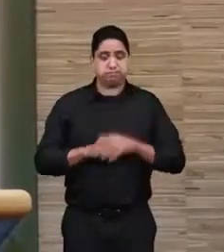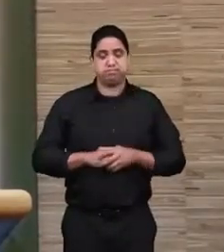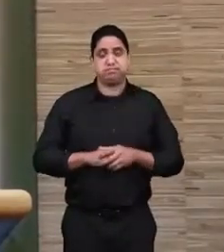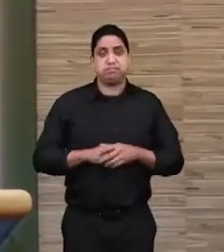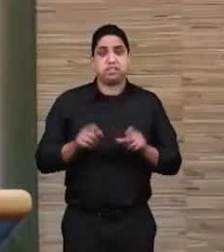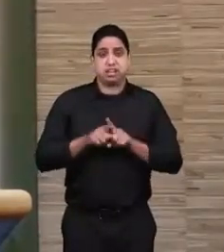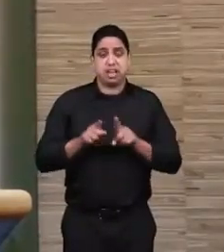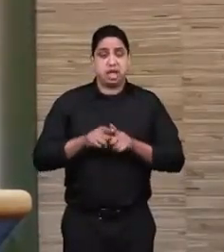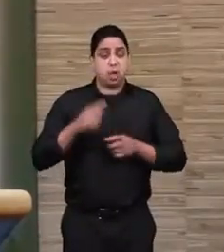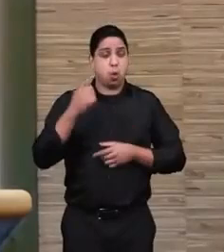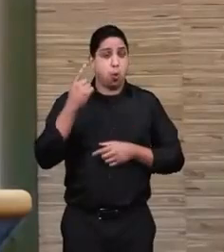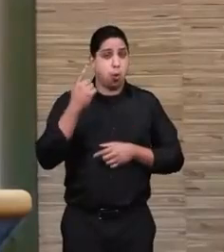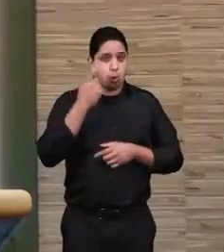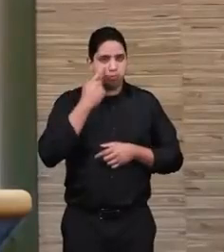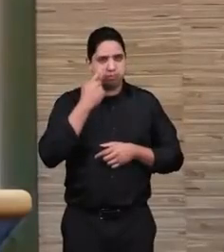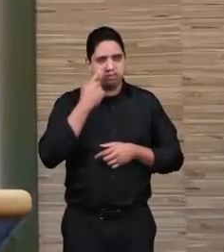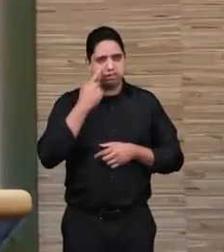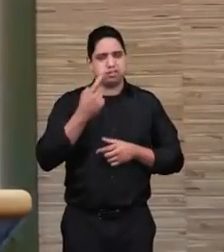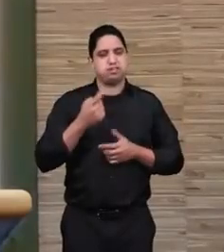very important for our brethren.